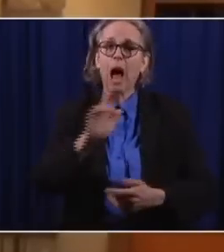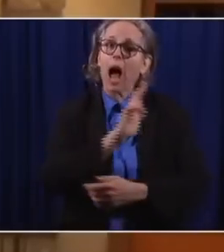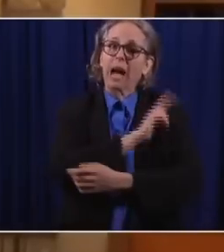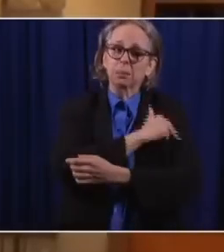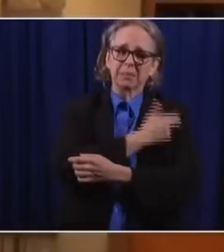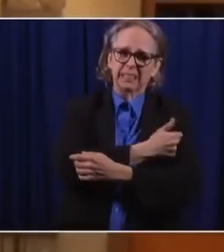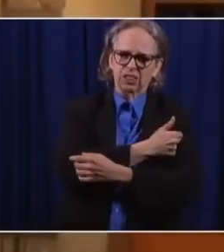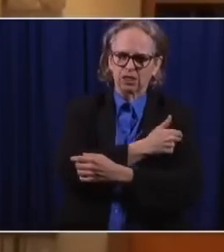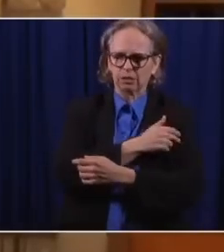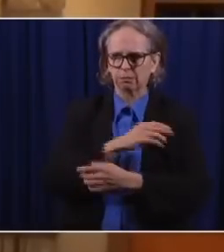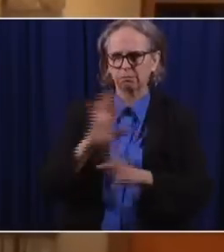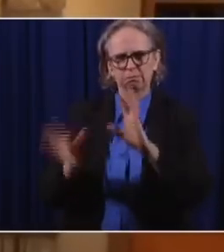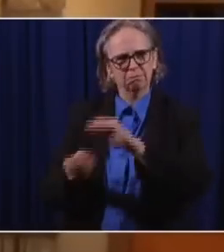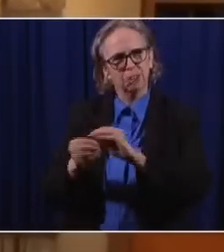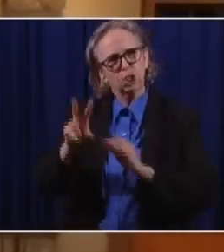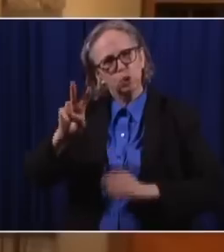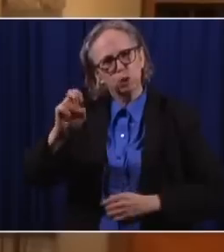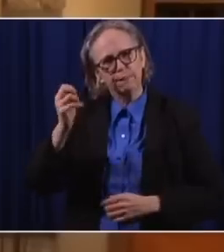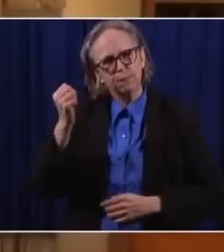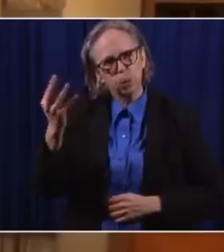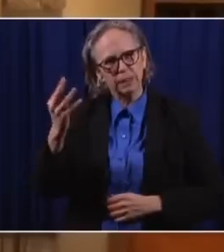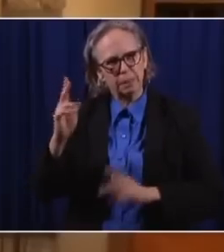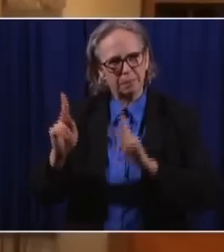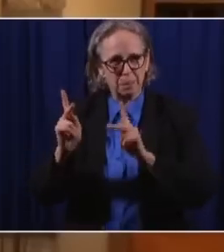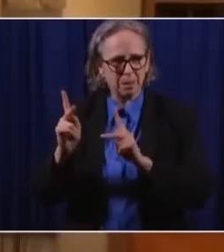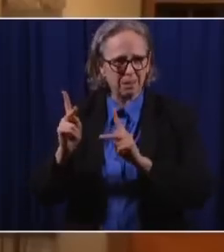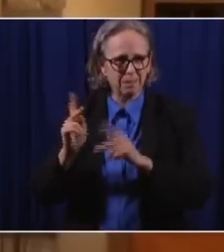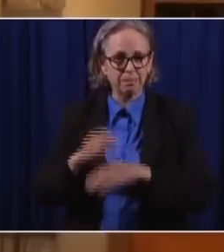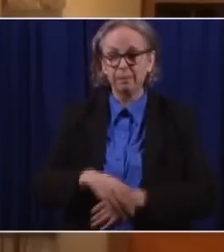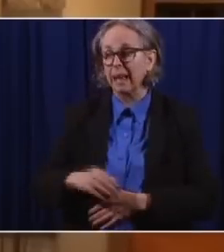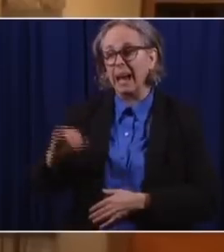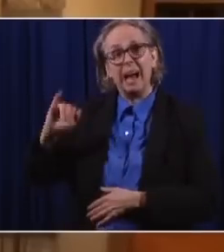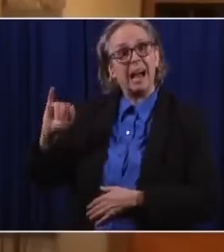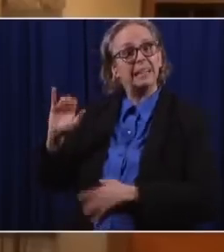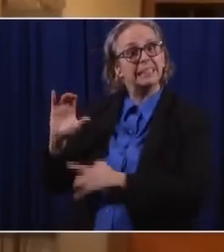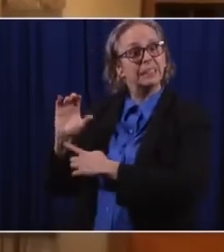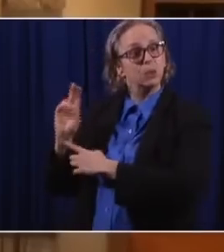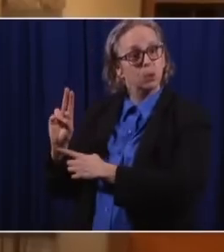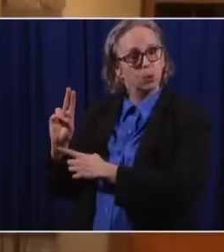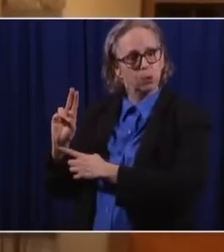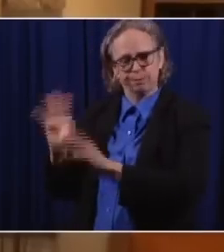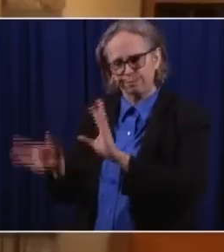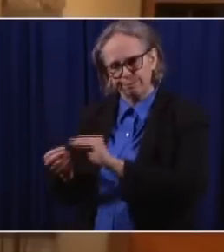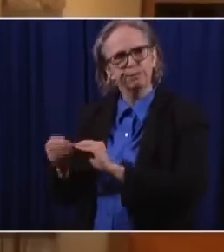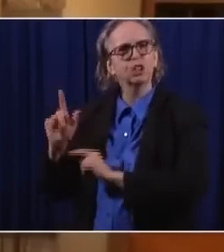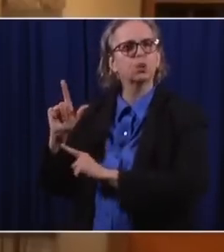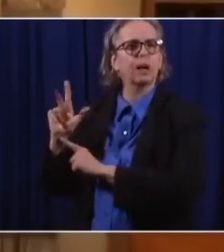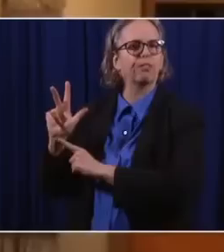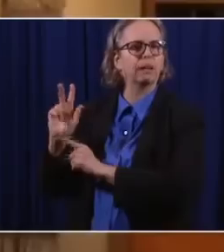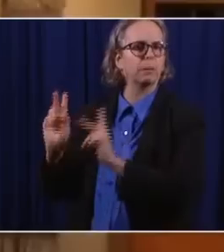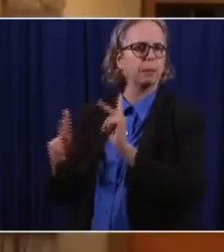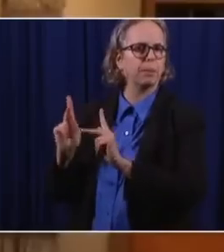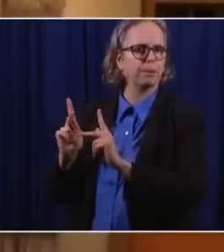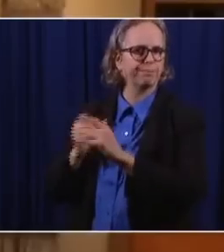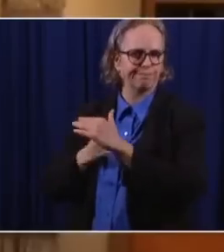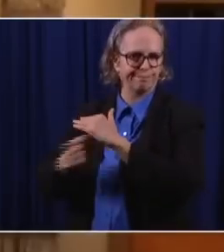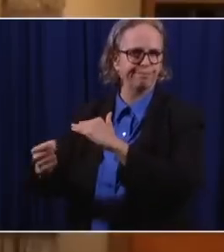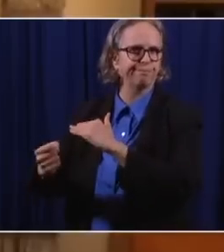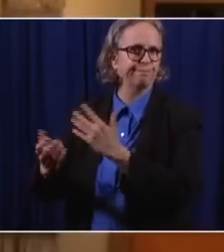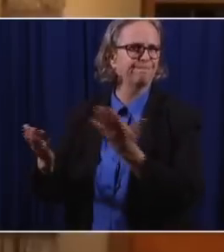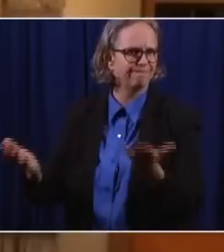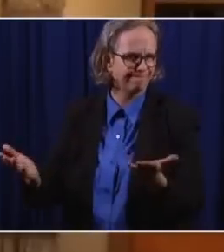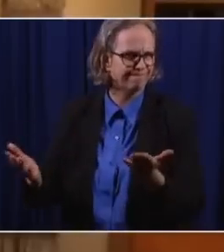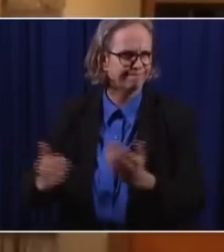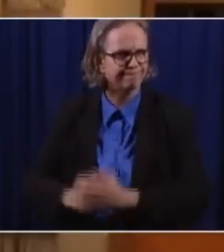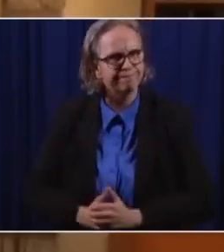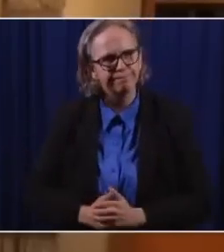average. And ICU admissions, 23, which is about what we have been averaging. Let's go to the